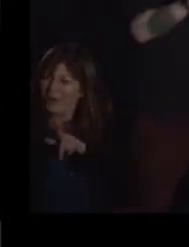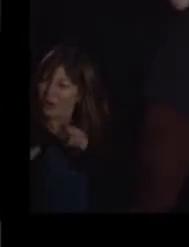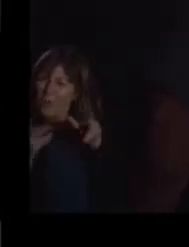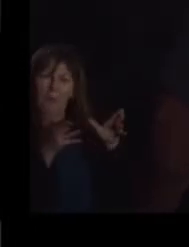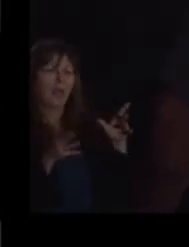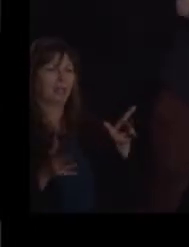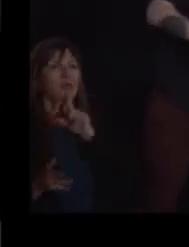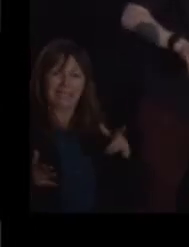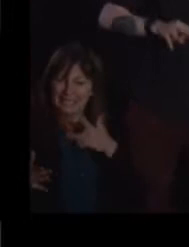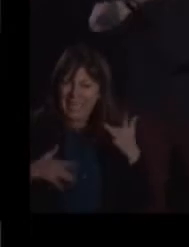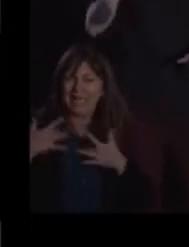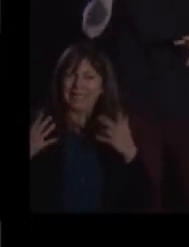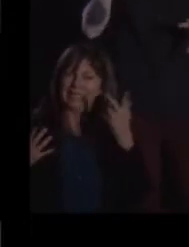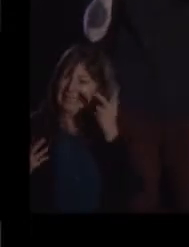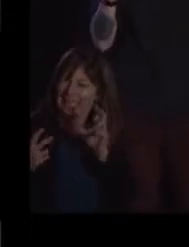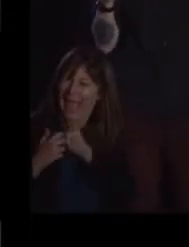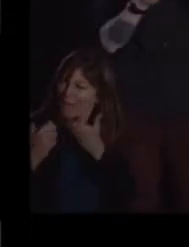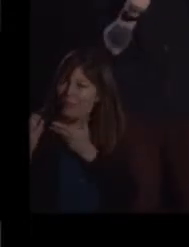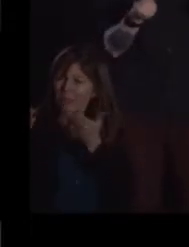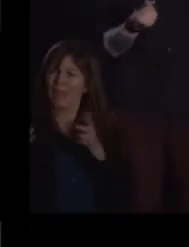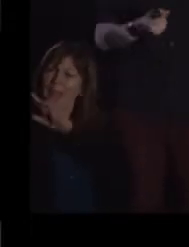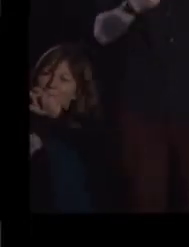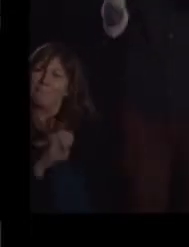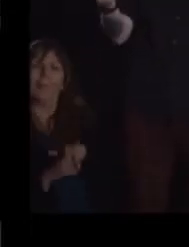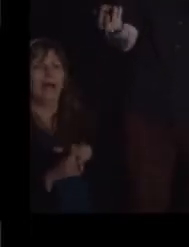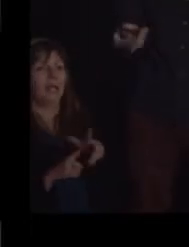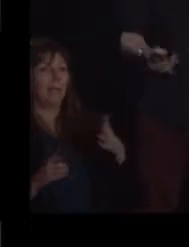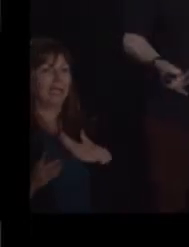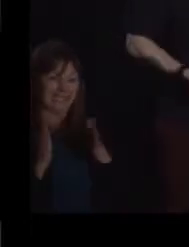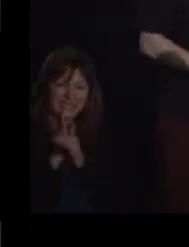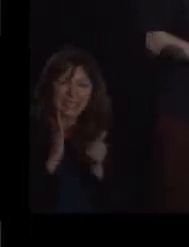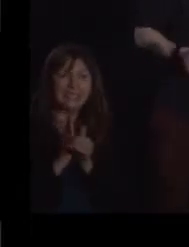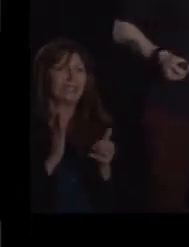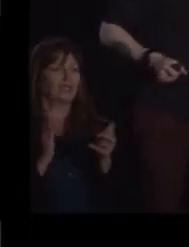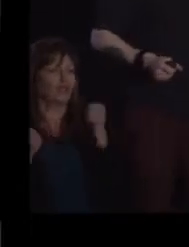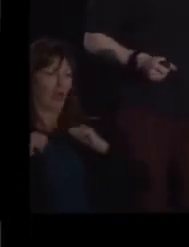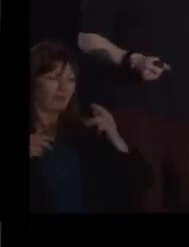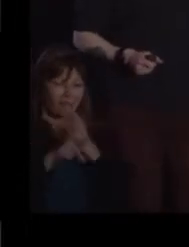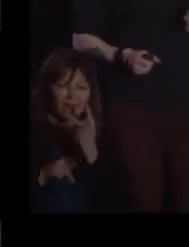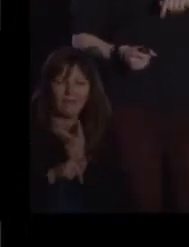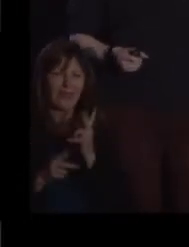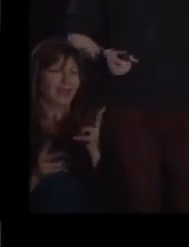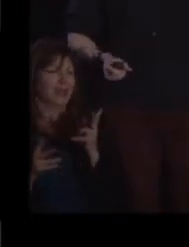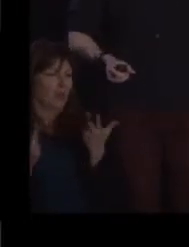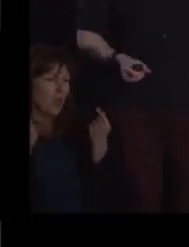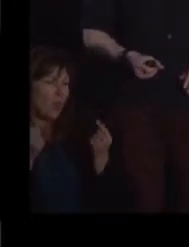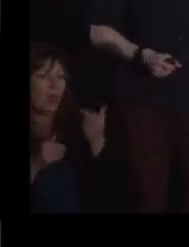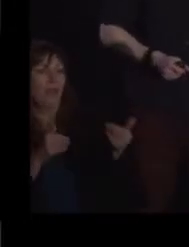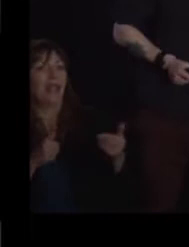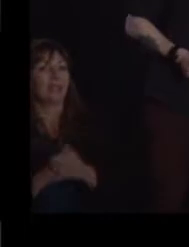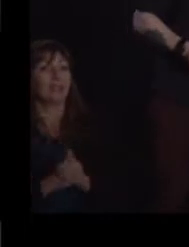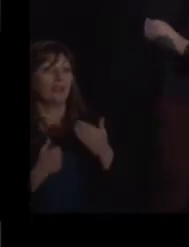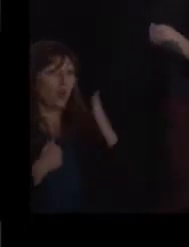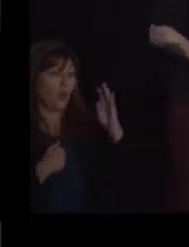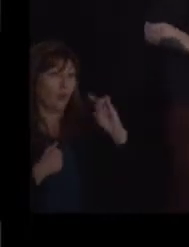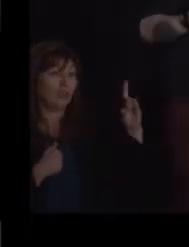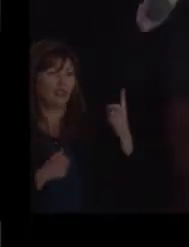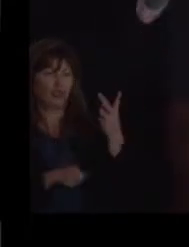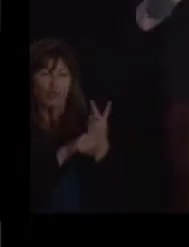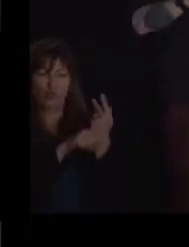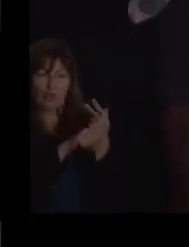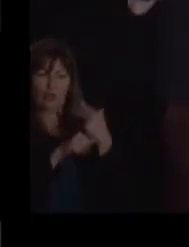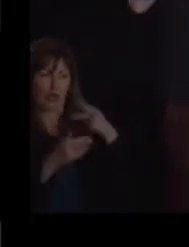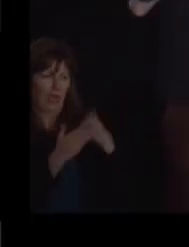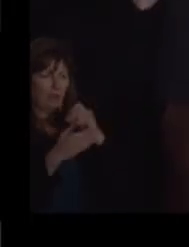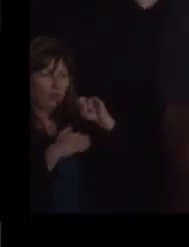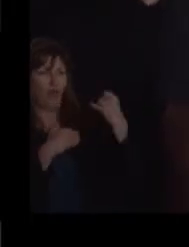really exciting to try and use different skills and figure out where it's going to go. This project called Grommet Unleashed in Bristol 2 years ago that